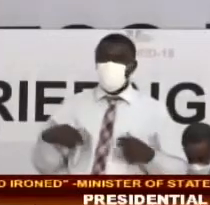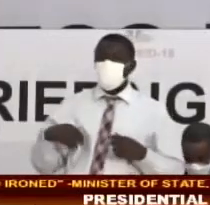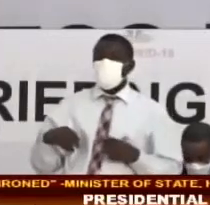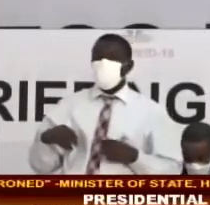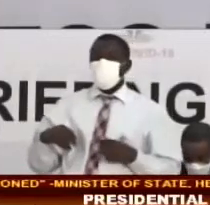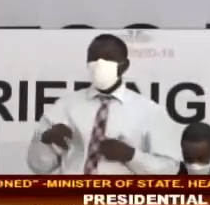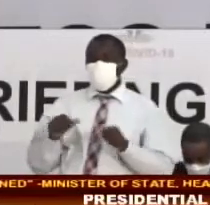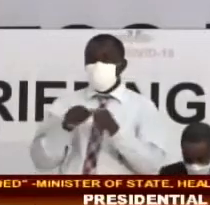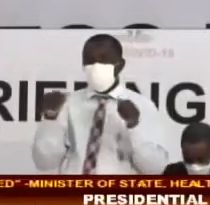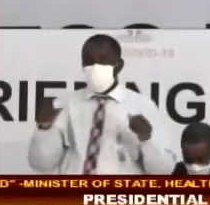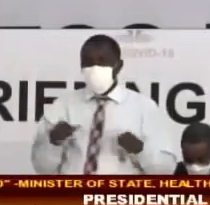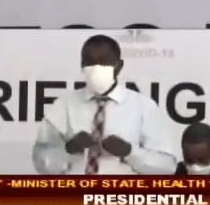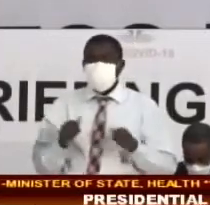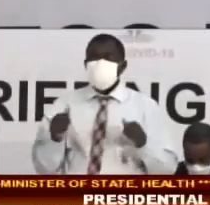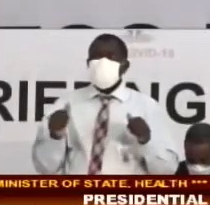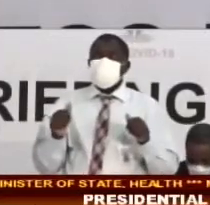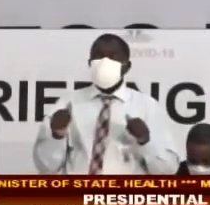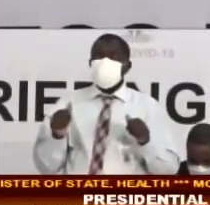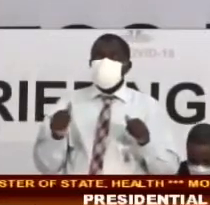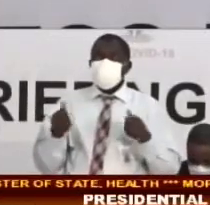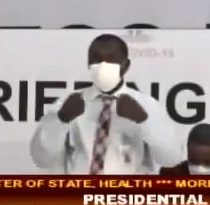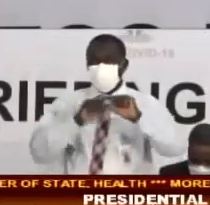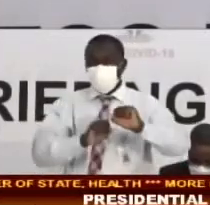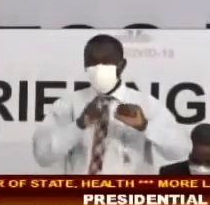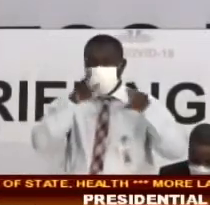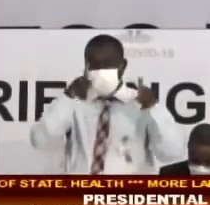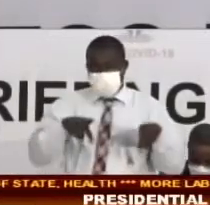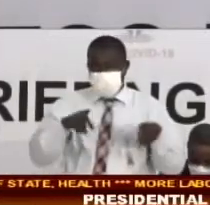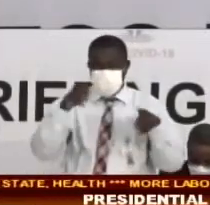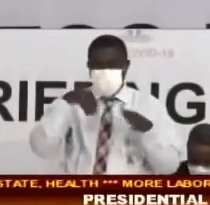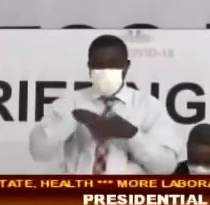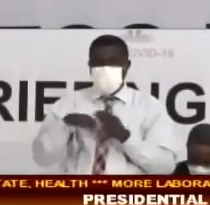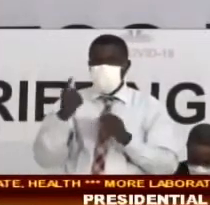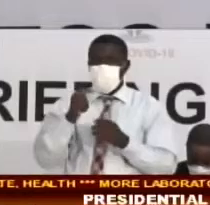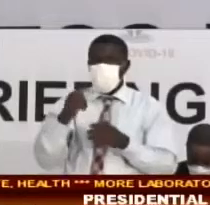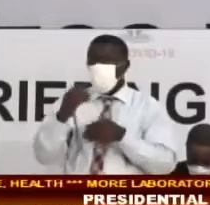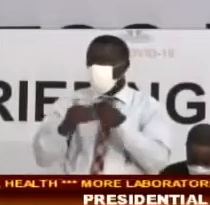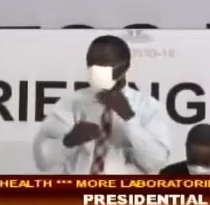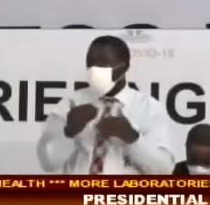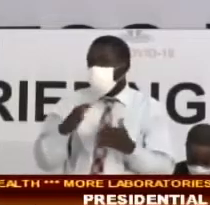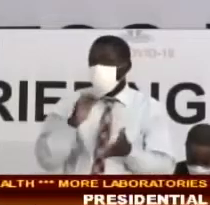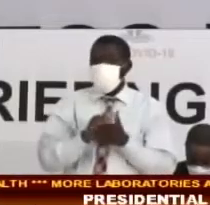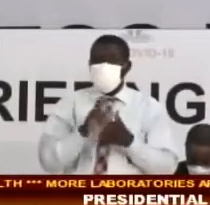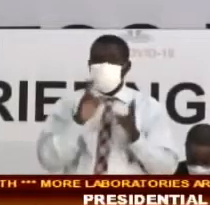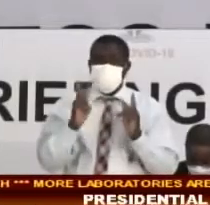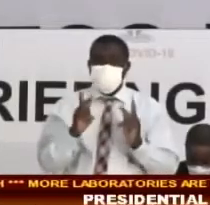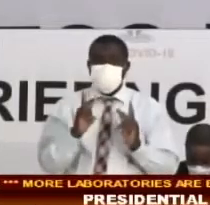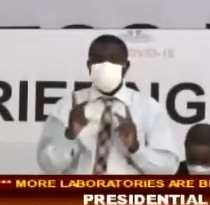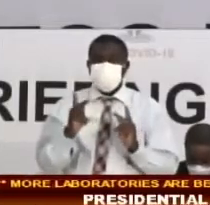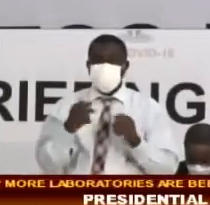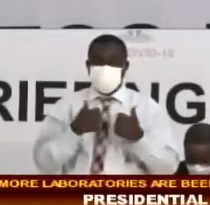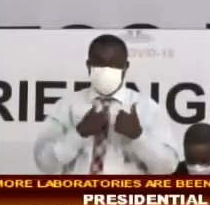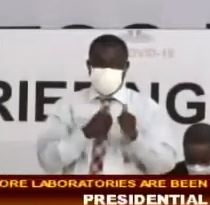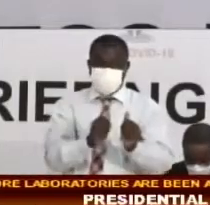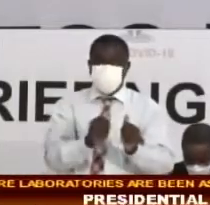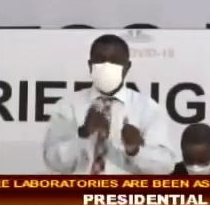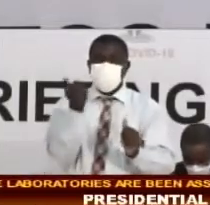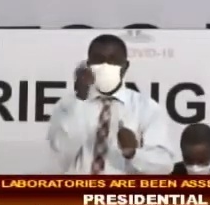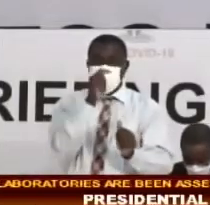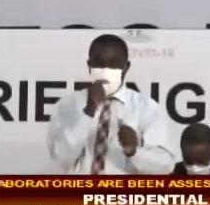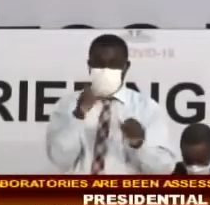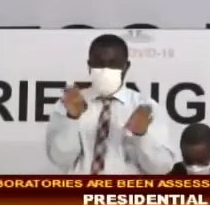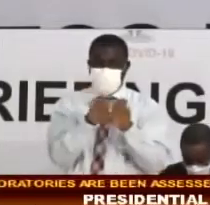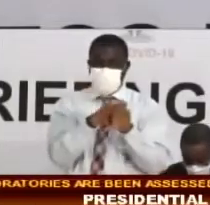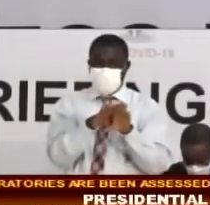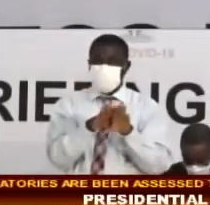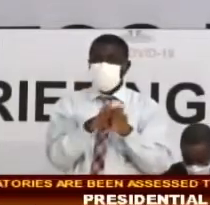security personnel that are in the process of making sure that people comply with the lockdown. So the